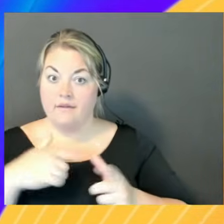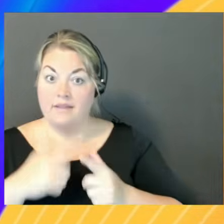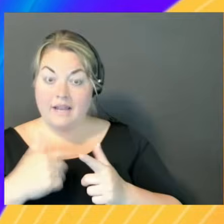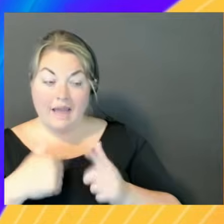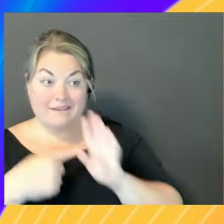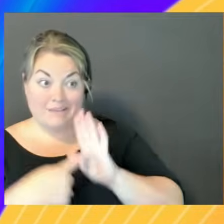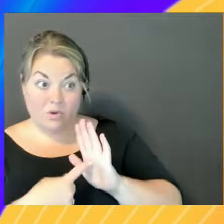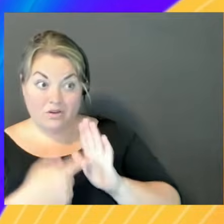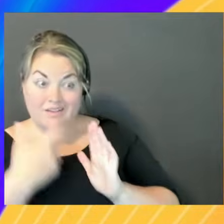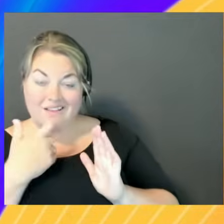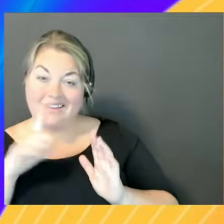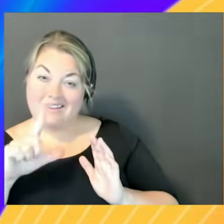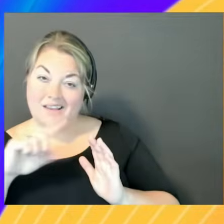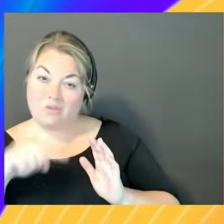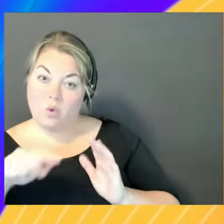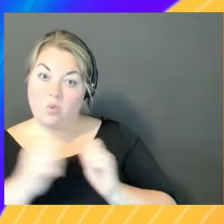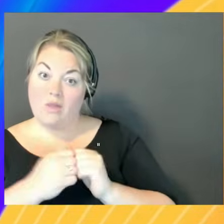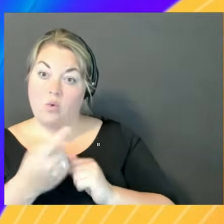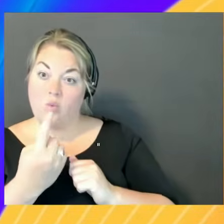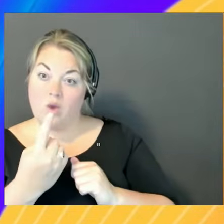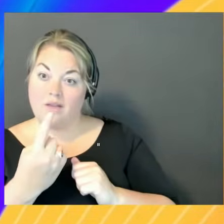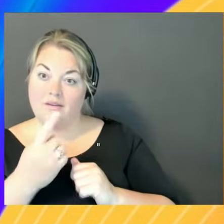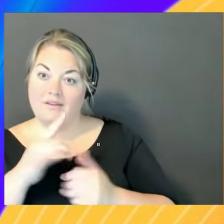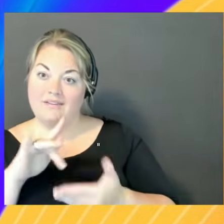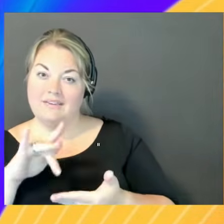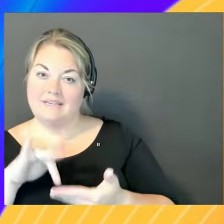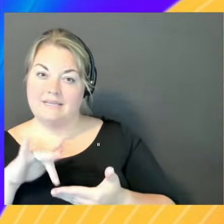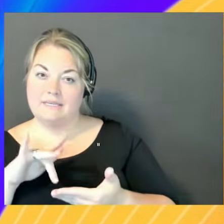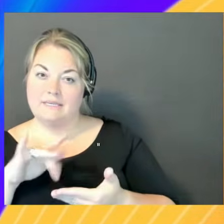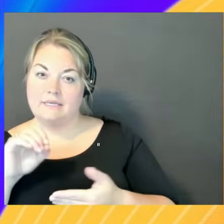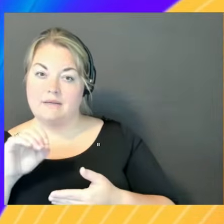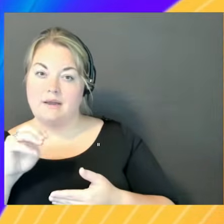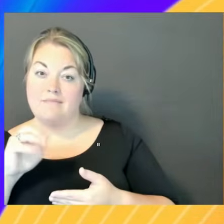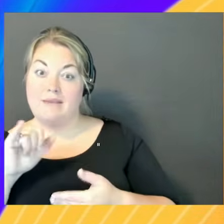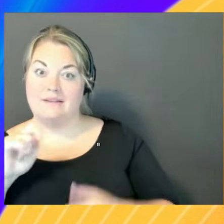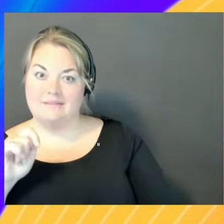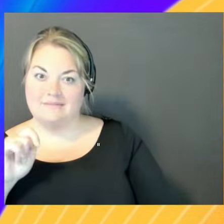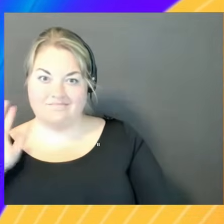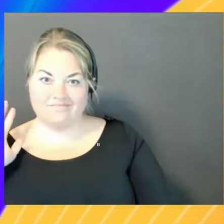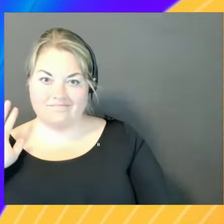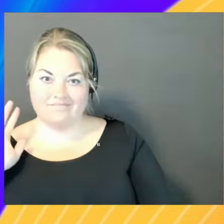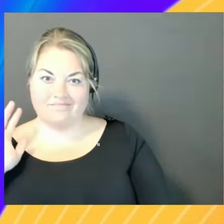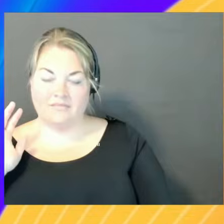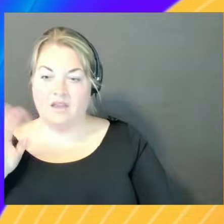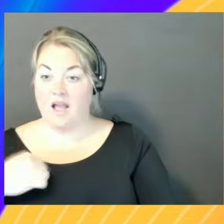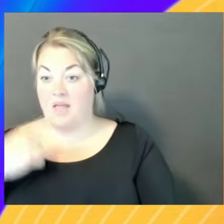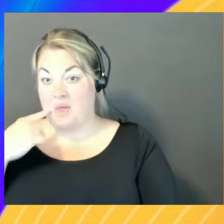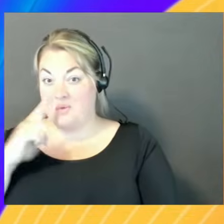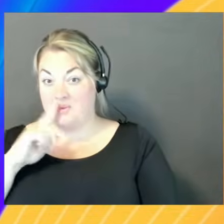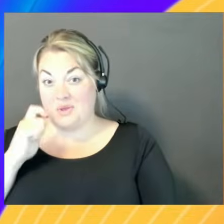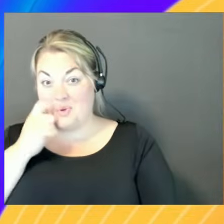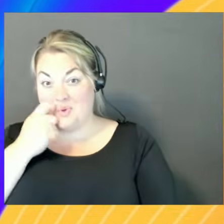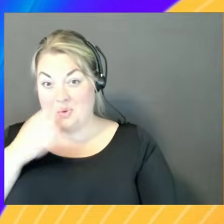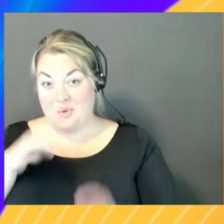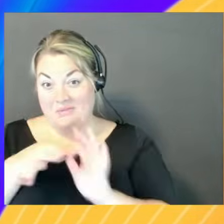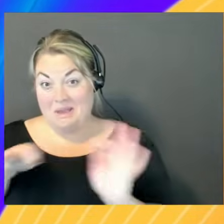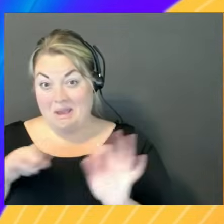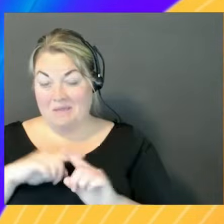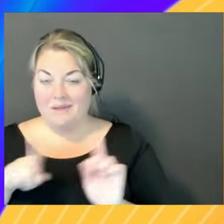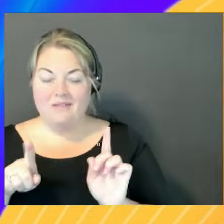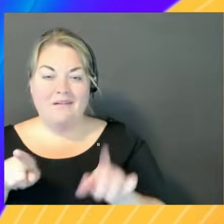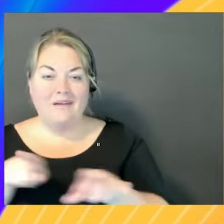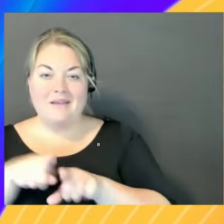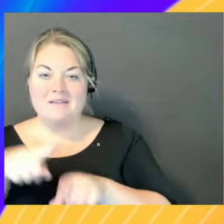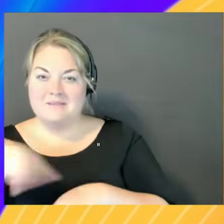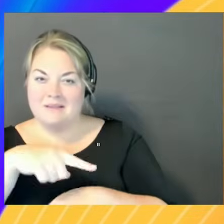you a landing zone with one commit. Yeah. And it was, I thought it was a pretty cool saying, but some of them understood